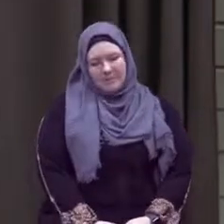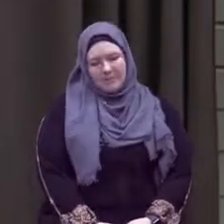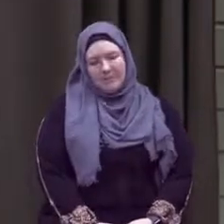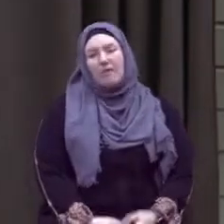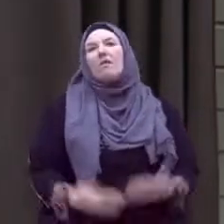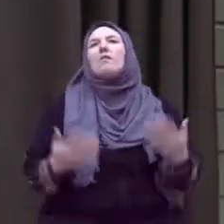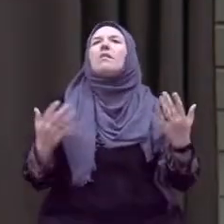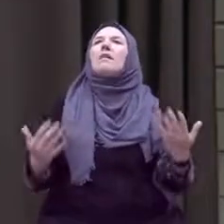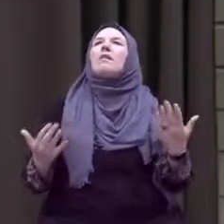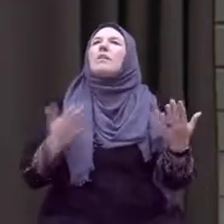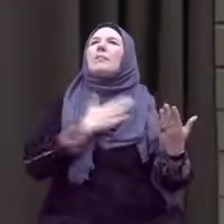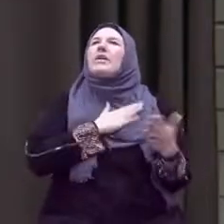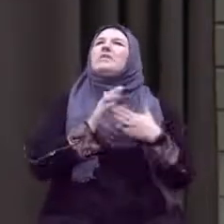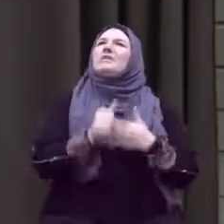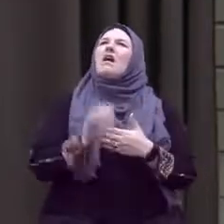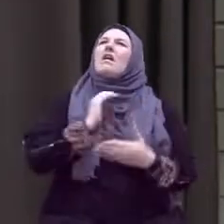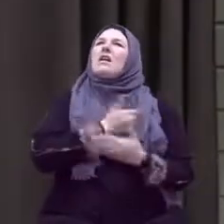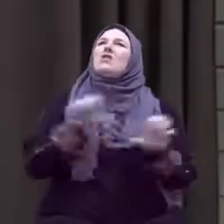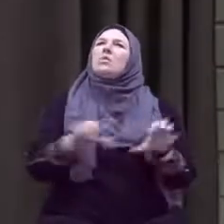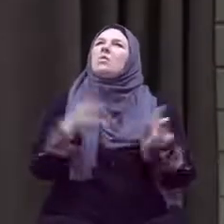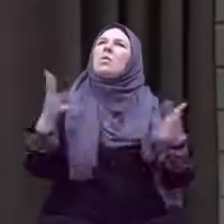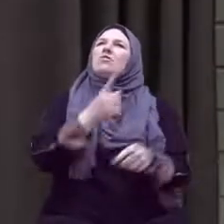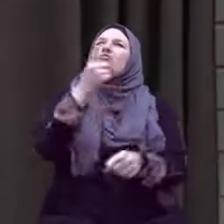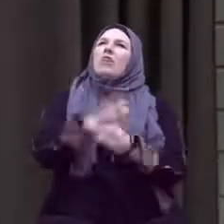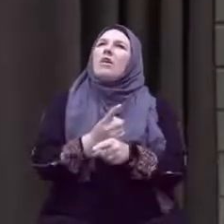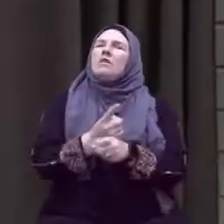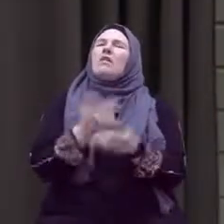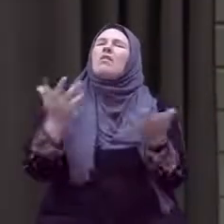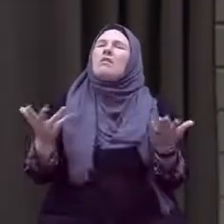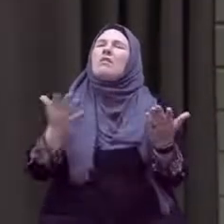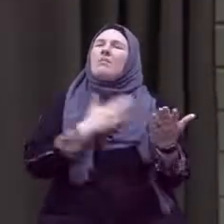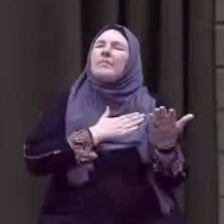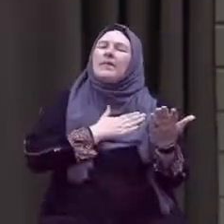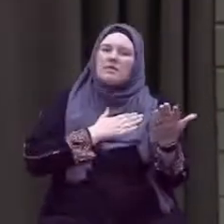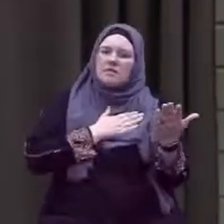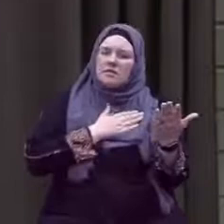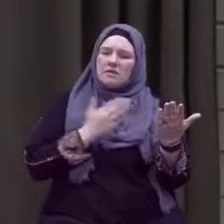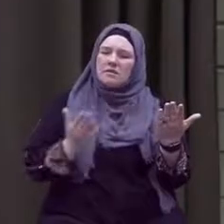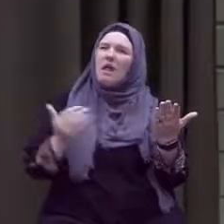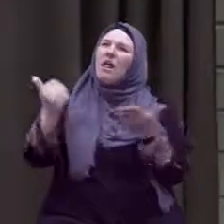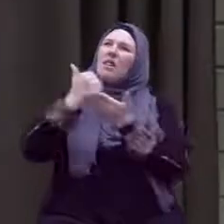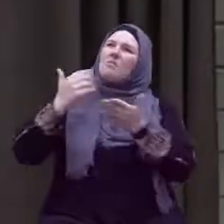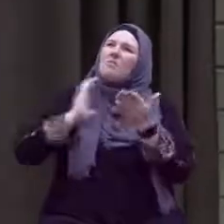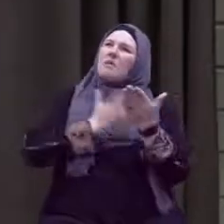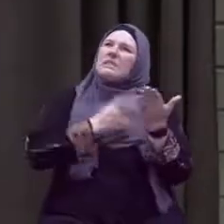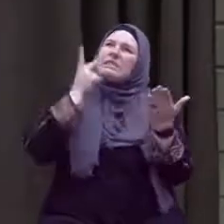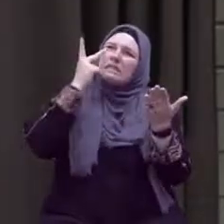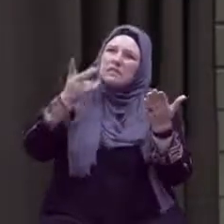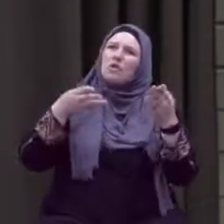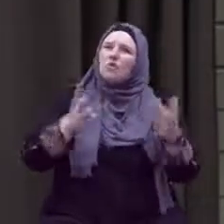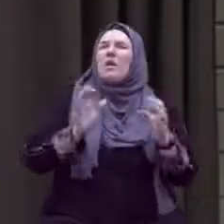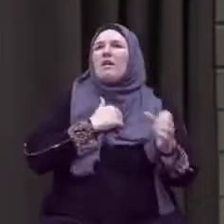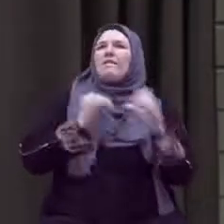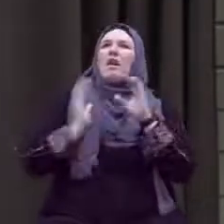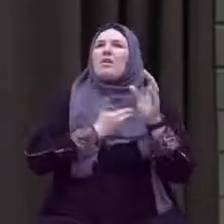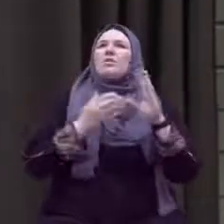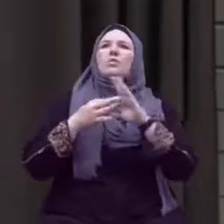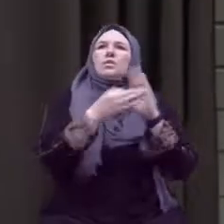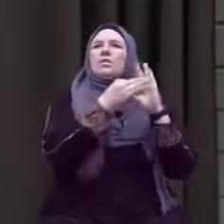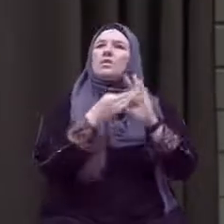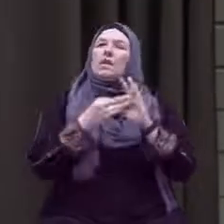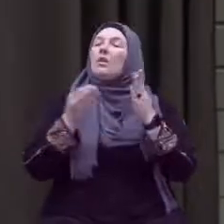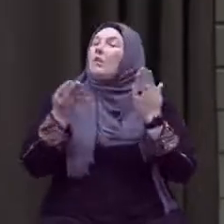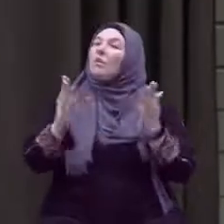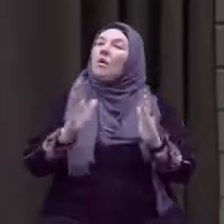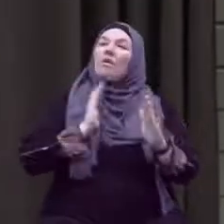May Allah subhanahu wa ta'ala guide us to do what is right. May Allah subhanahu wa ta'ala help us see the way to our unity and the